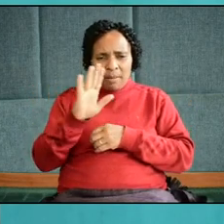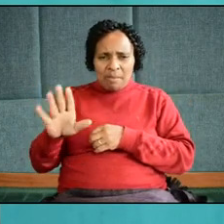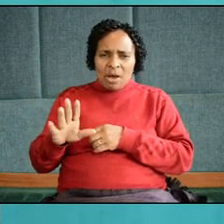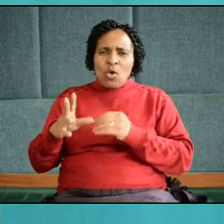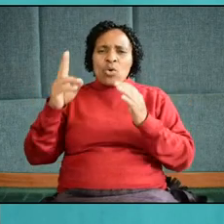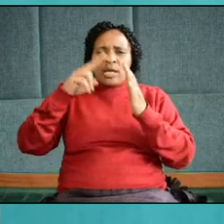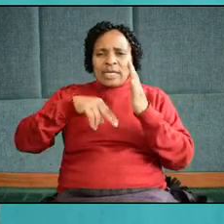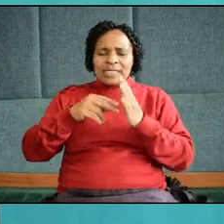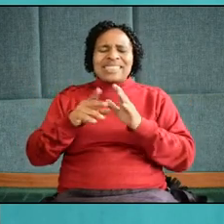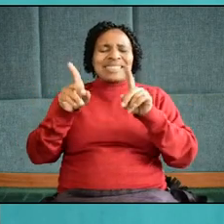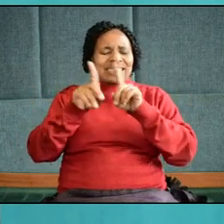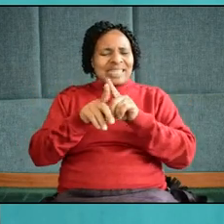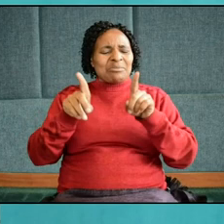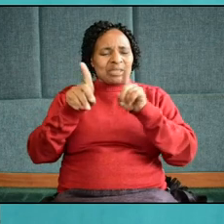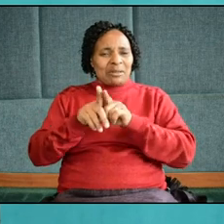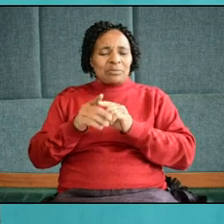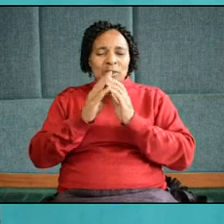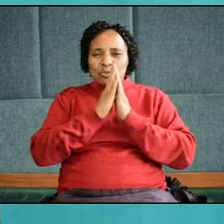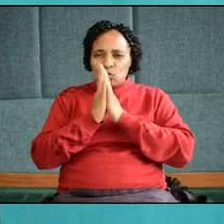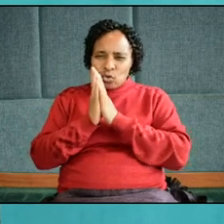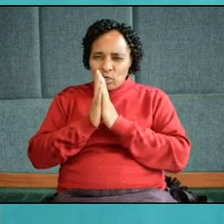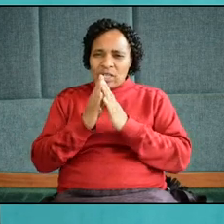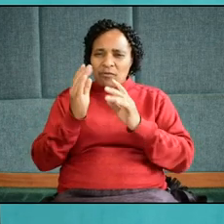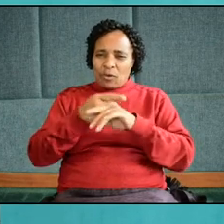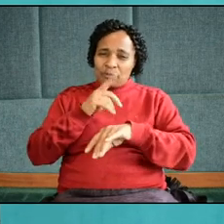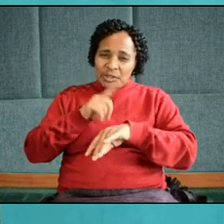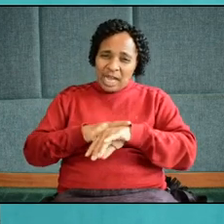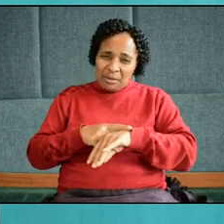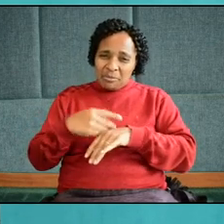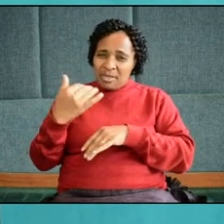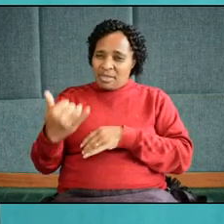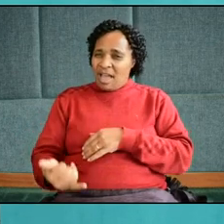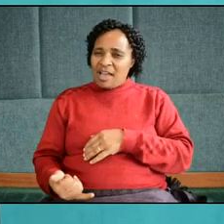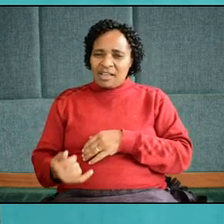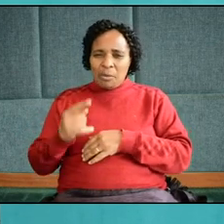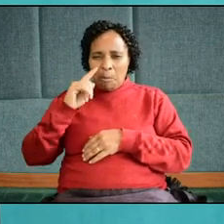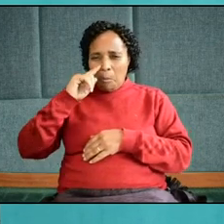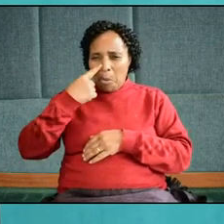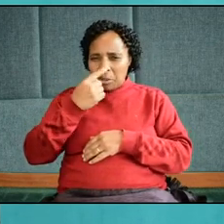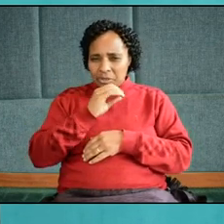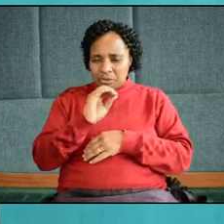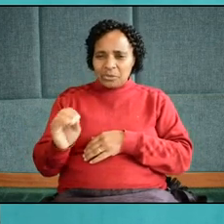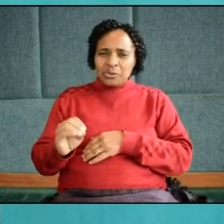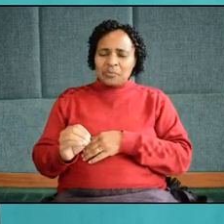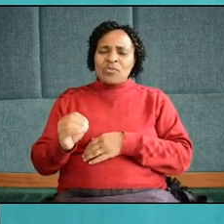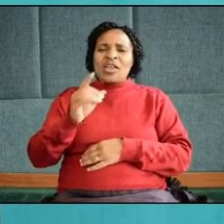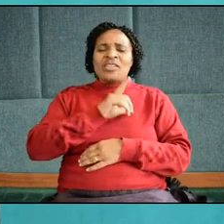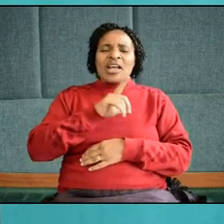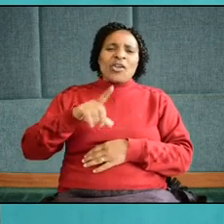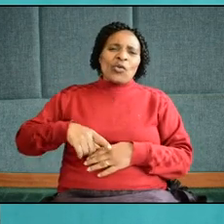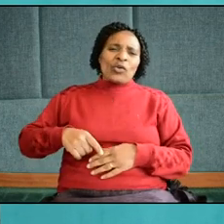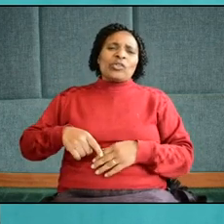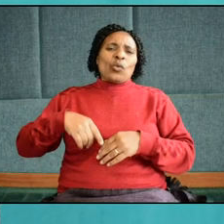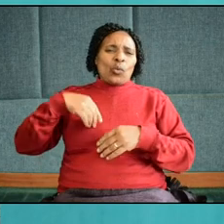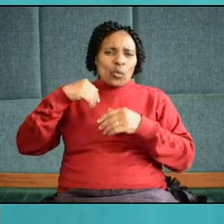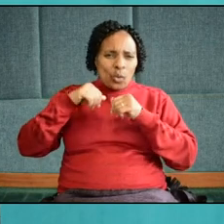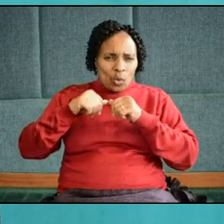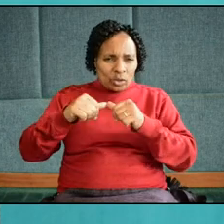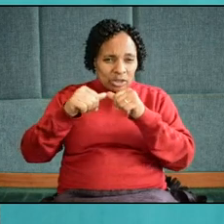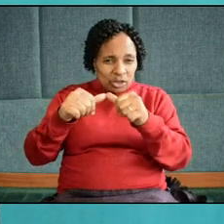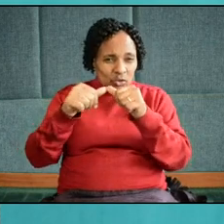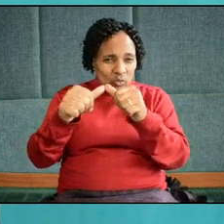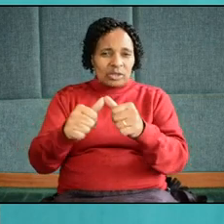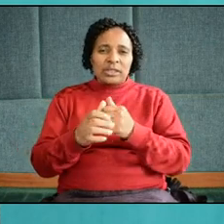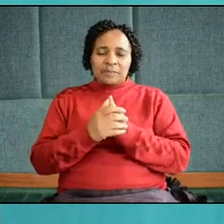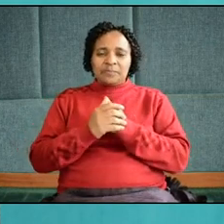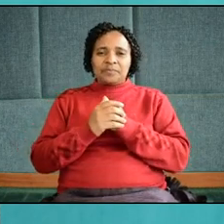the same stories ever since you were young, but they never get boring. You know, the Lord is constantly speaking to us. I mean,